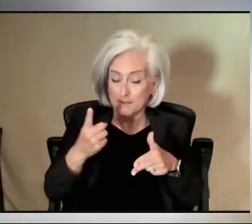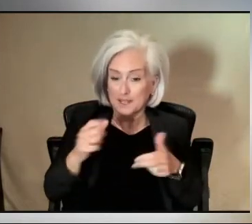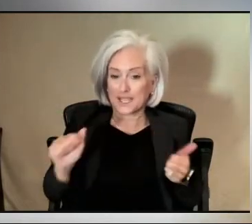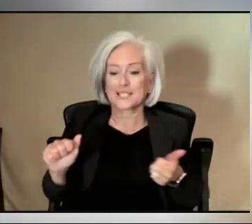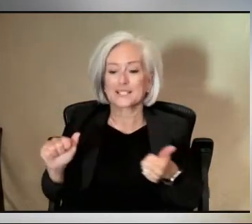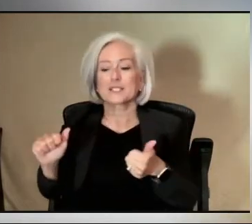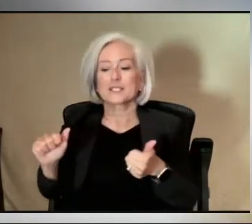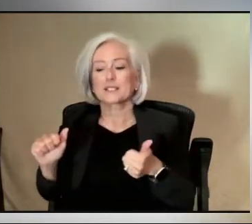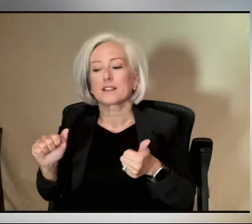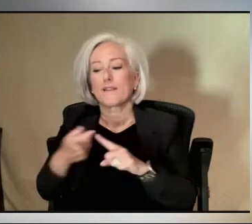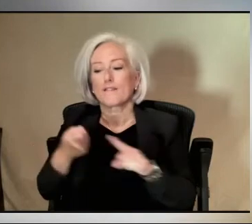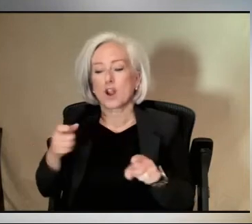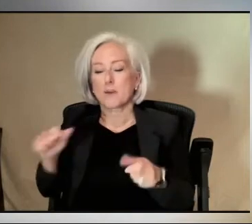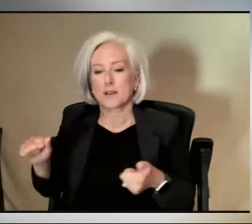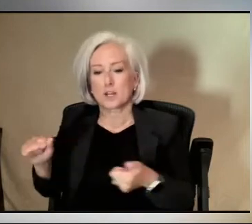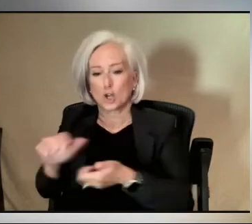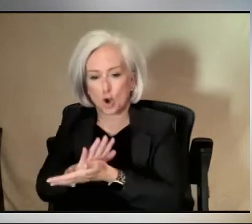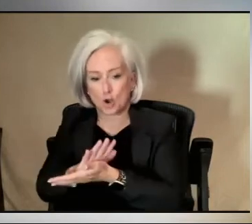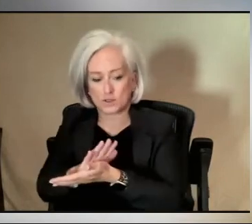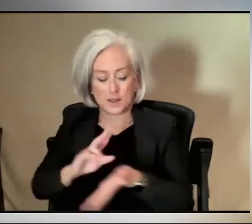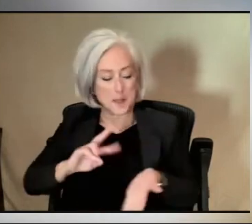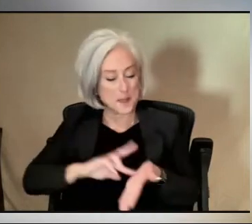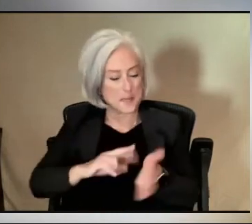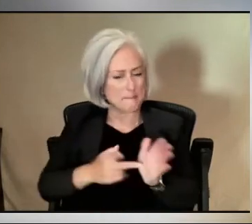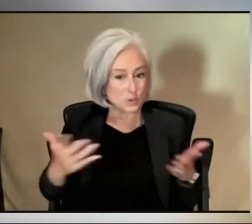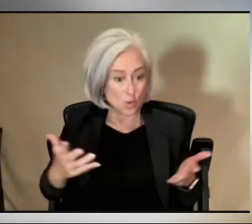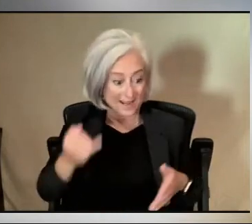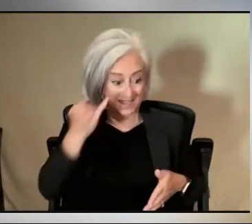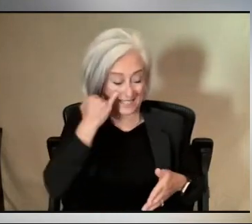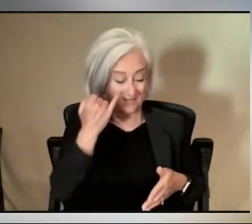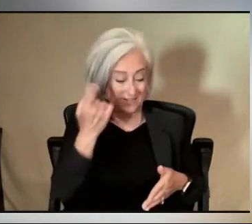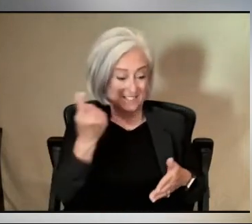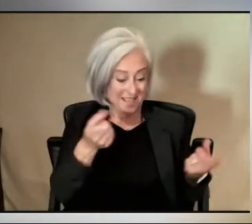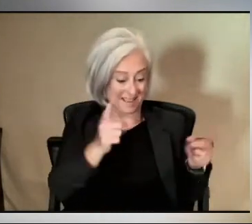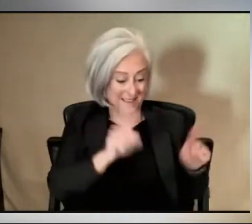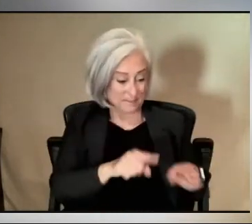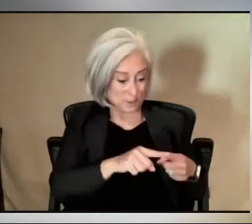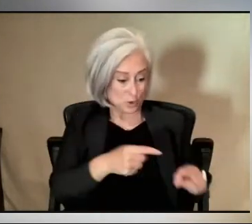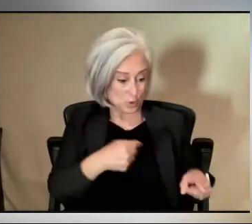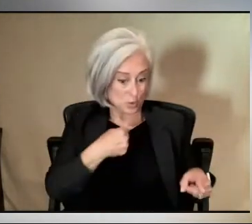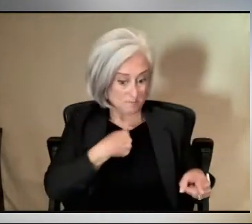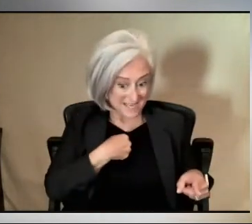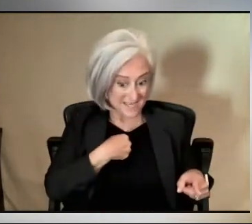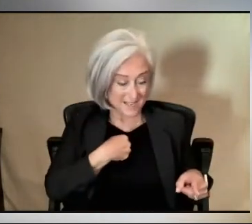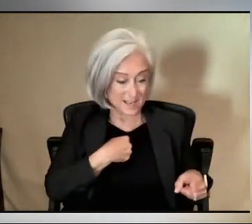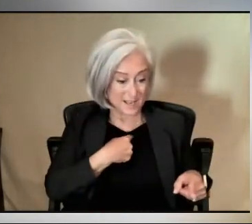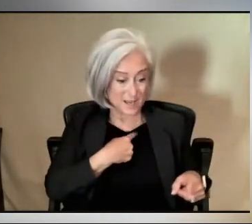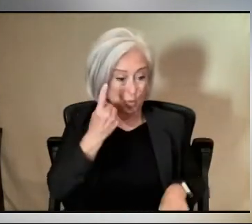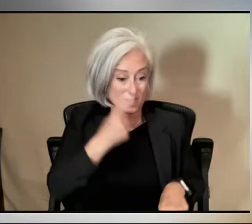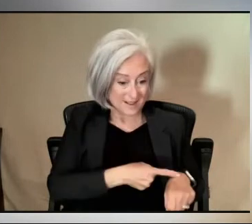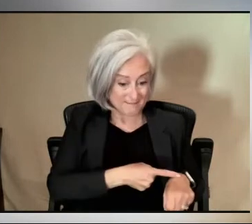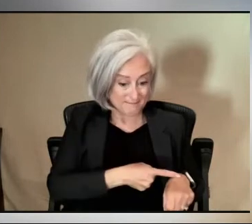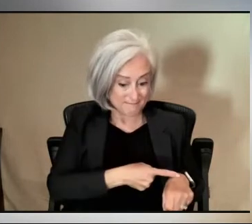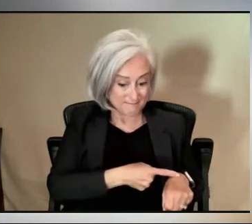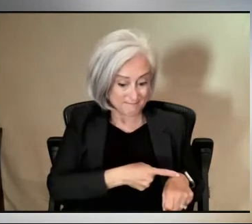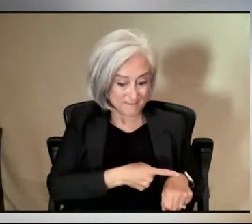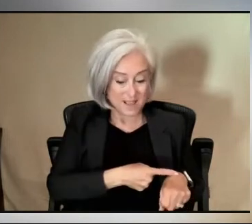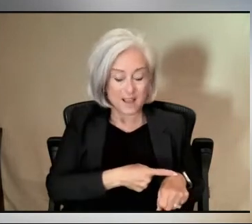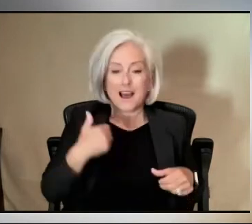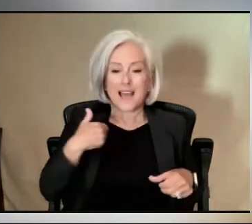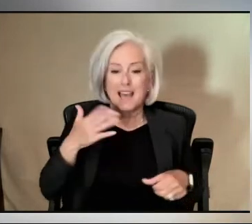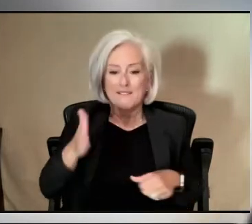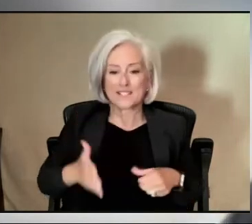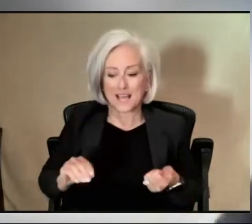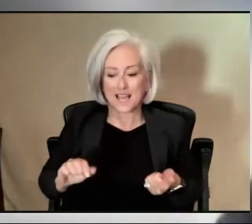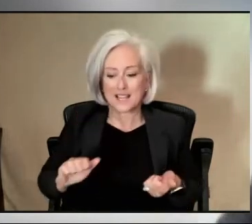because something happened to me at one point and then I had a side effect right after that, that it was caused by that. So